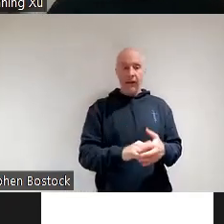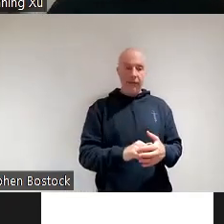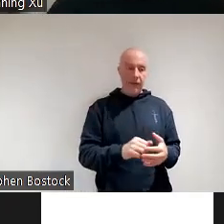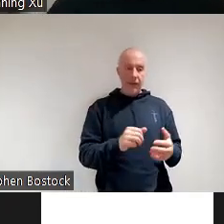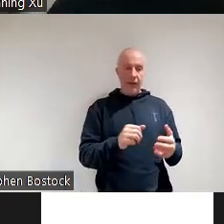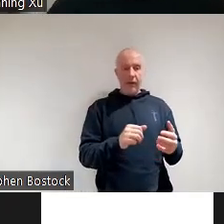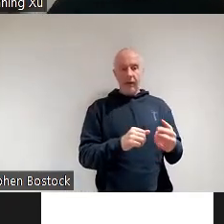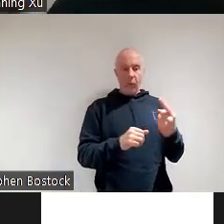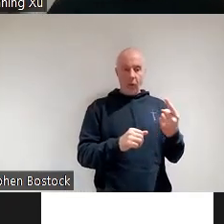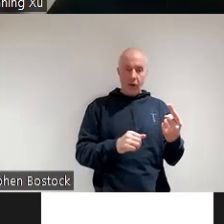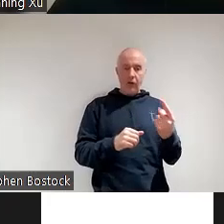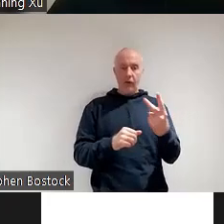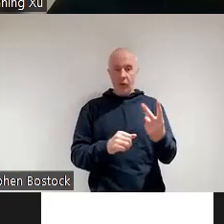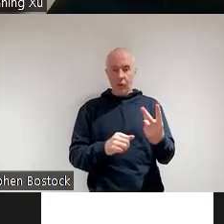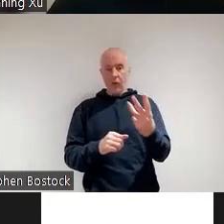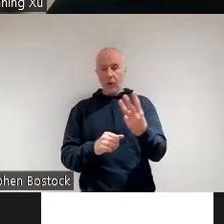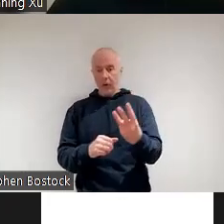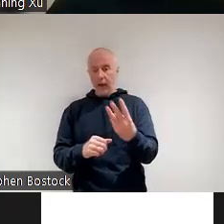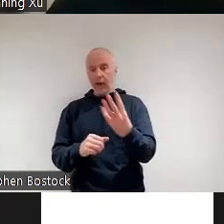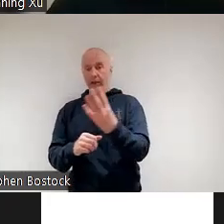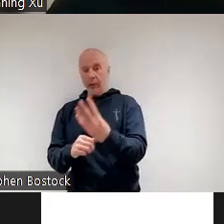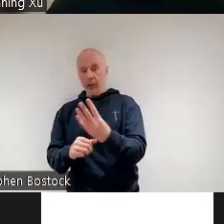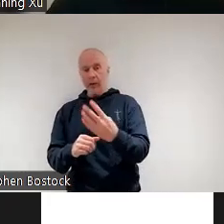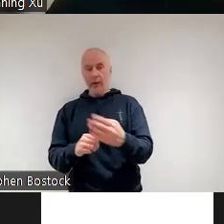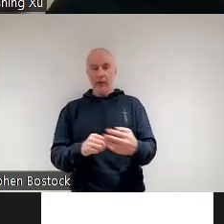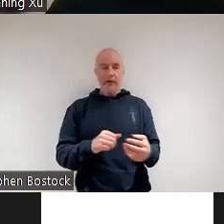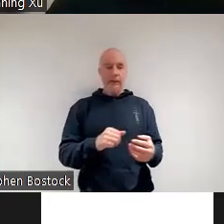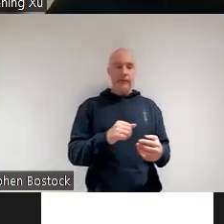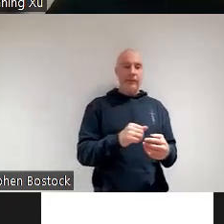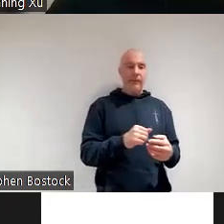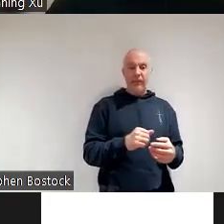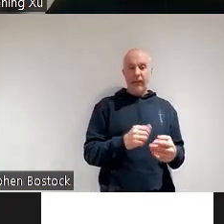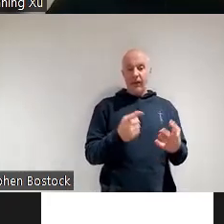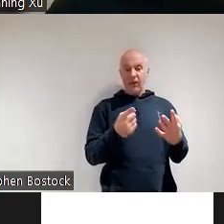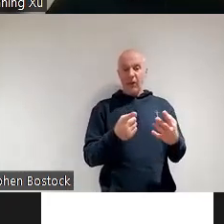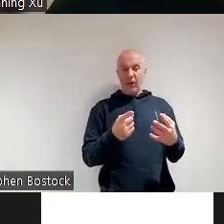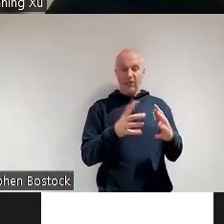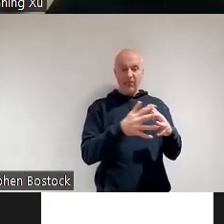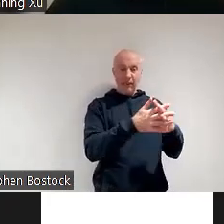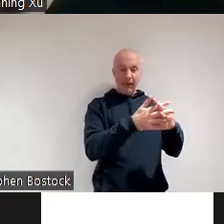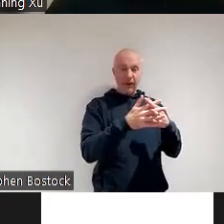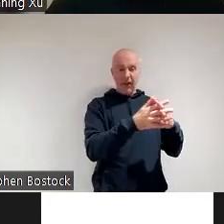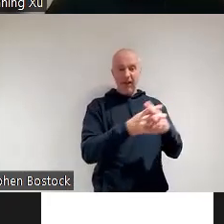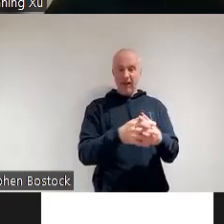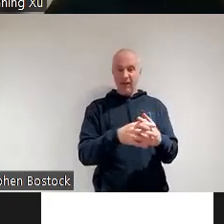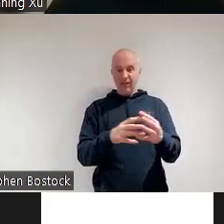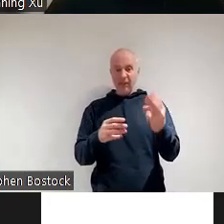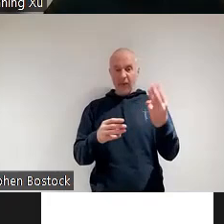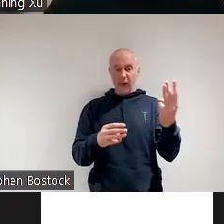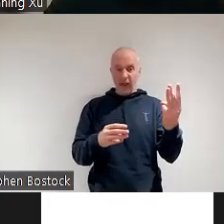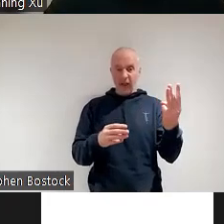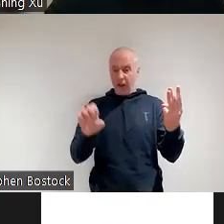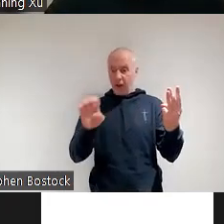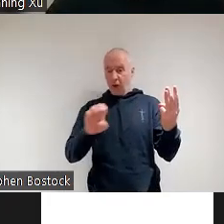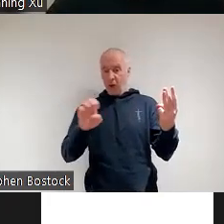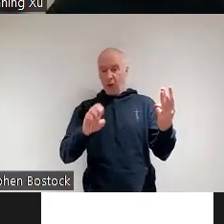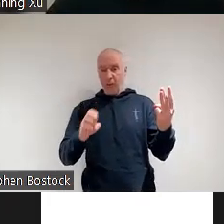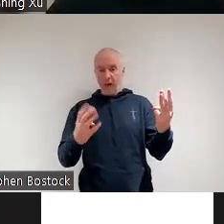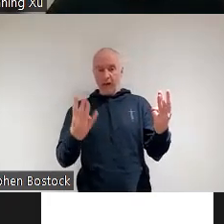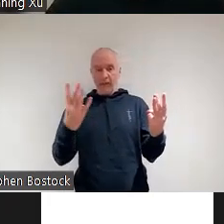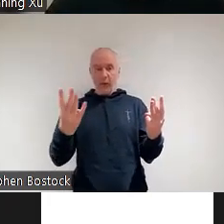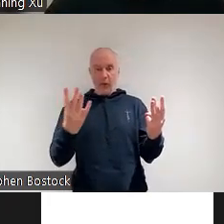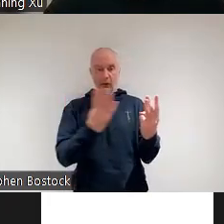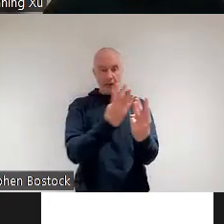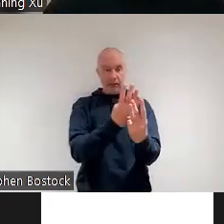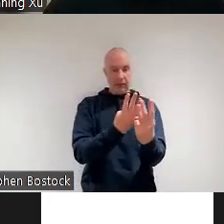mode 4, mode 3 and AC level 2 are the same, mode 4 and DC fast charger are the same. And it's just in Europe, they have made